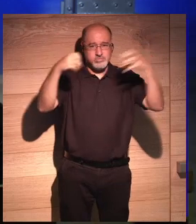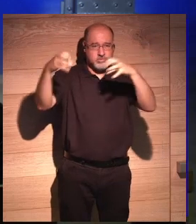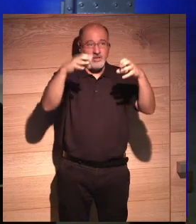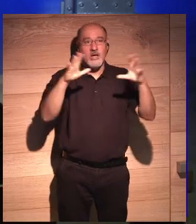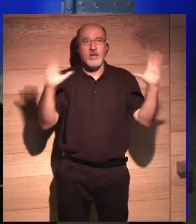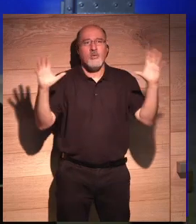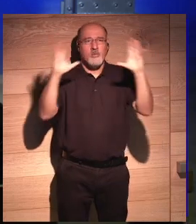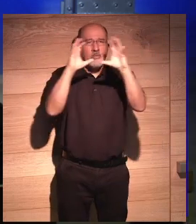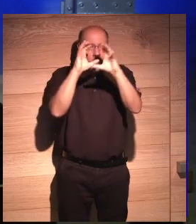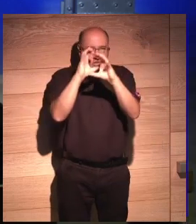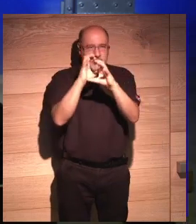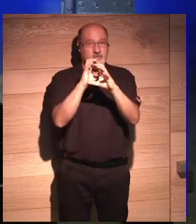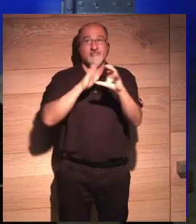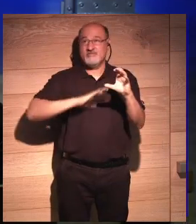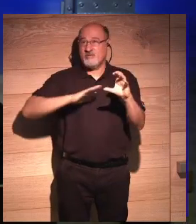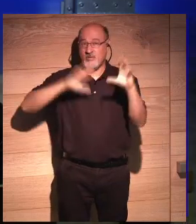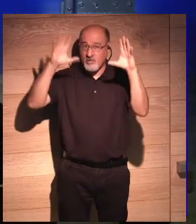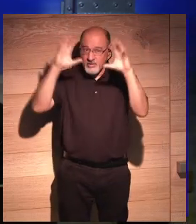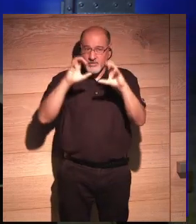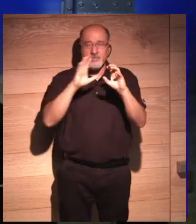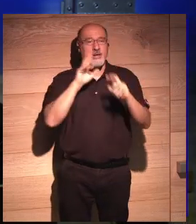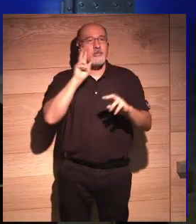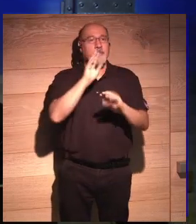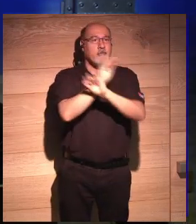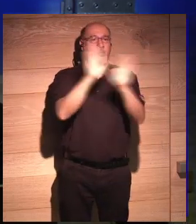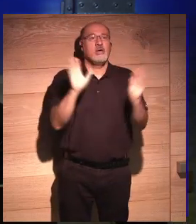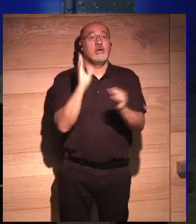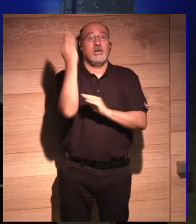bit, but just to the point of